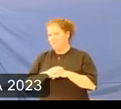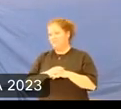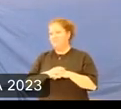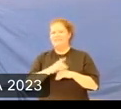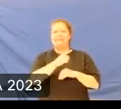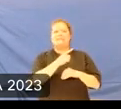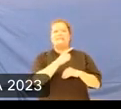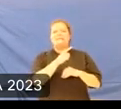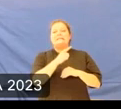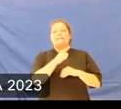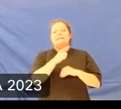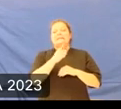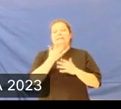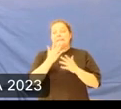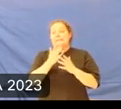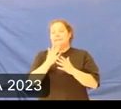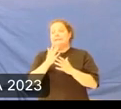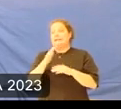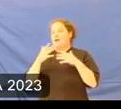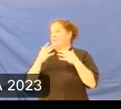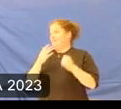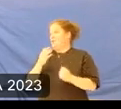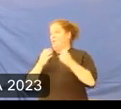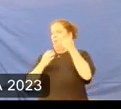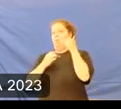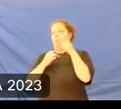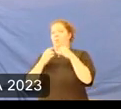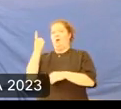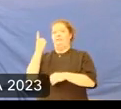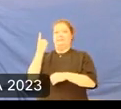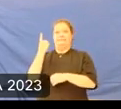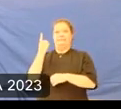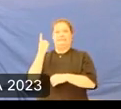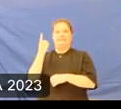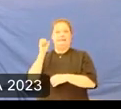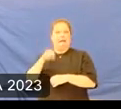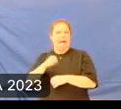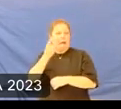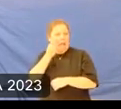his first trick he's going to try, quite obviously, is to,